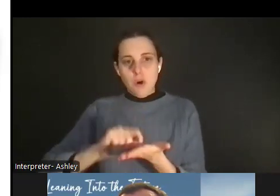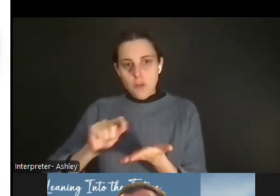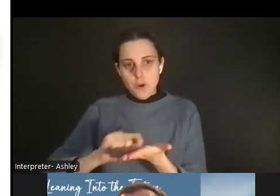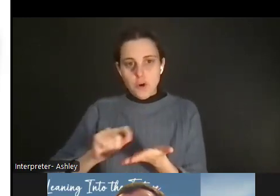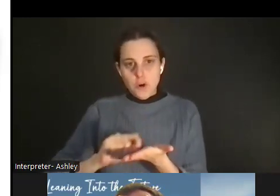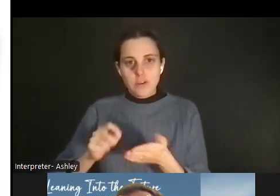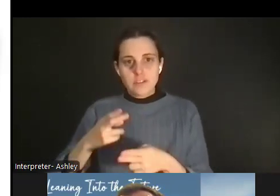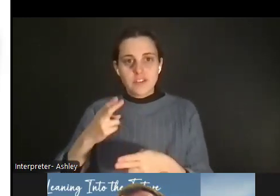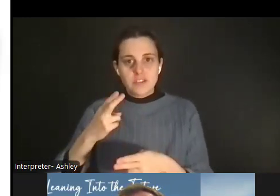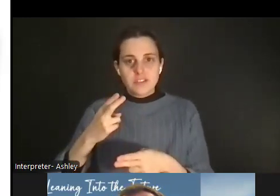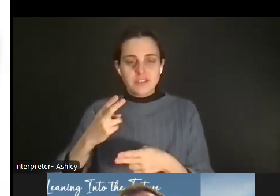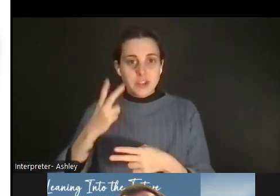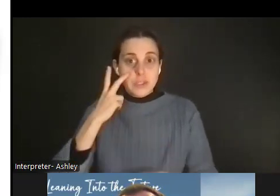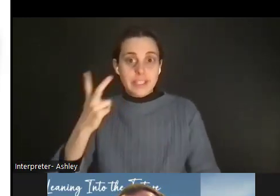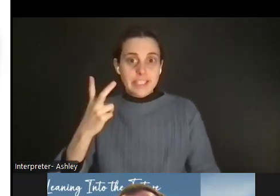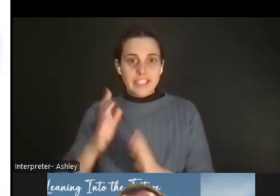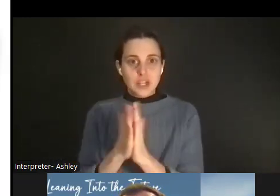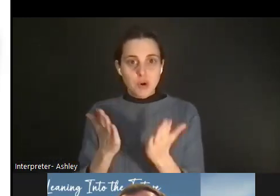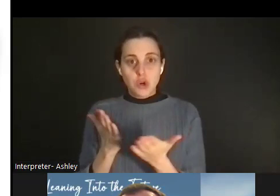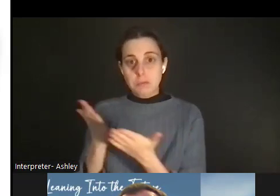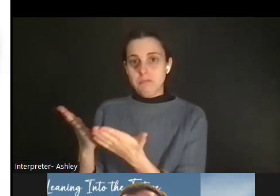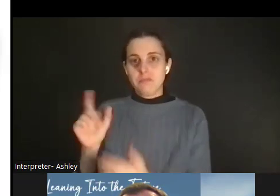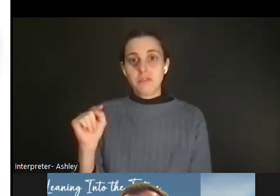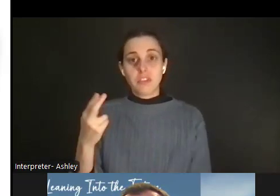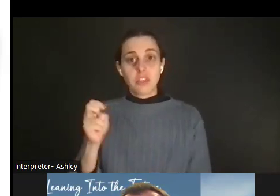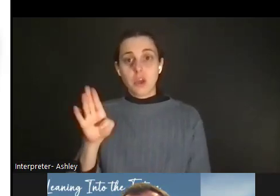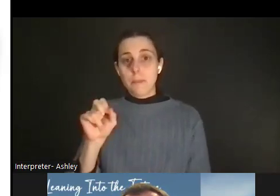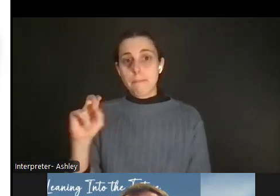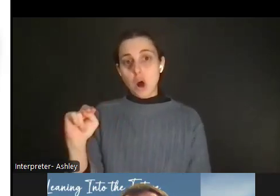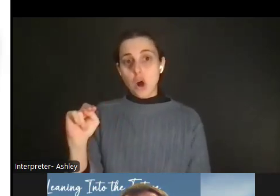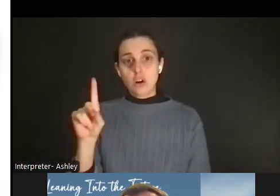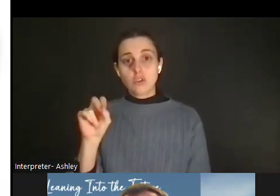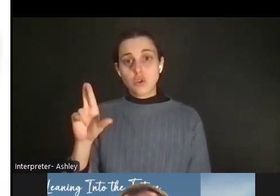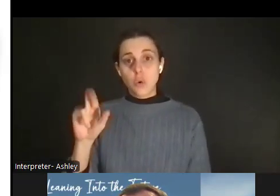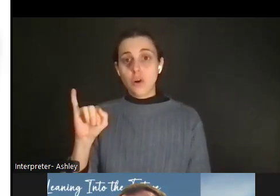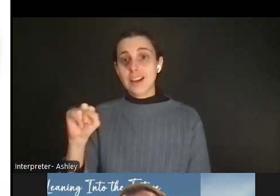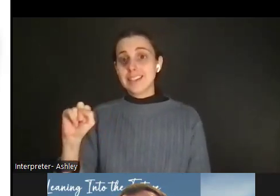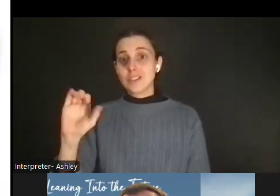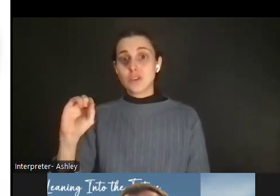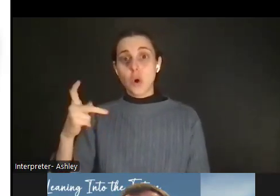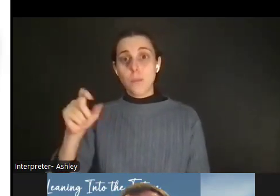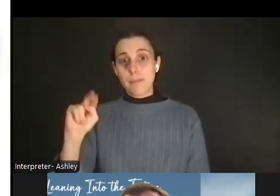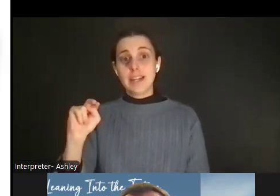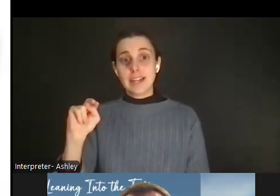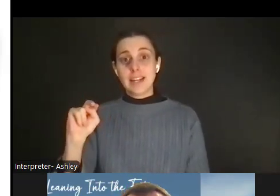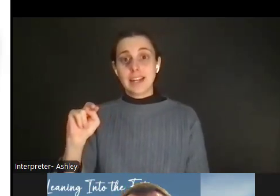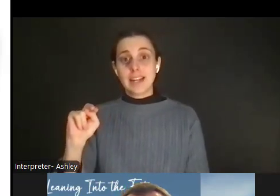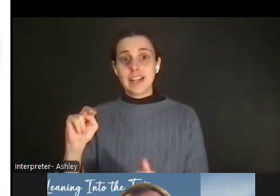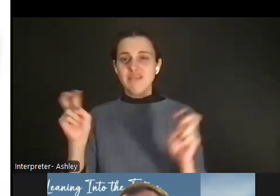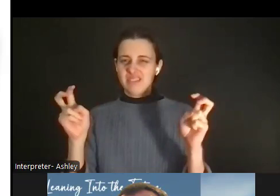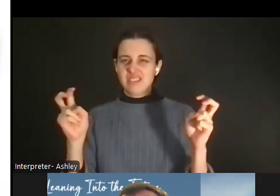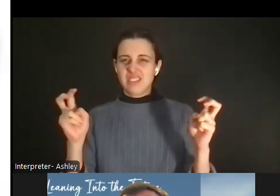Door is Open, Frameworks and Tools for Success and Fulfillment in the Workplace. And that book has been actually adopted as